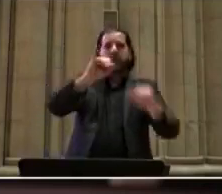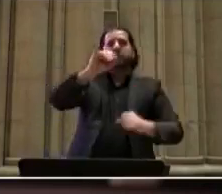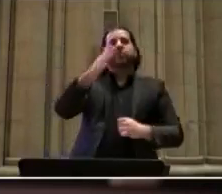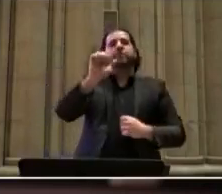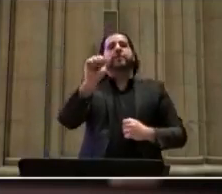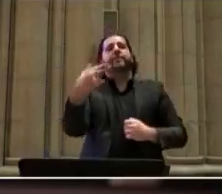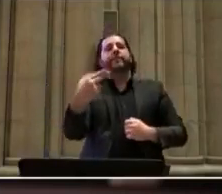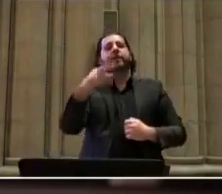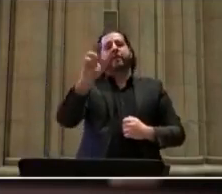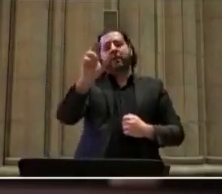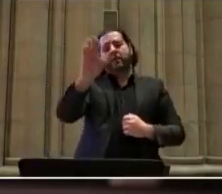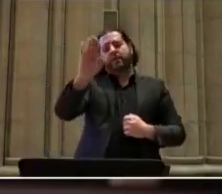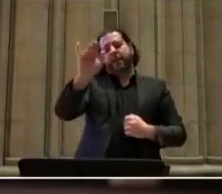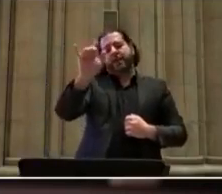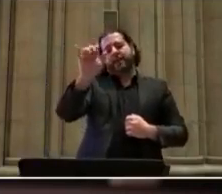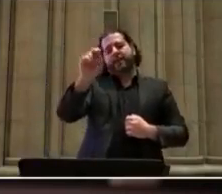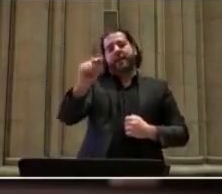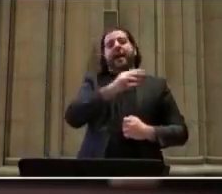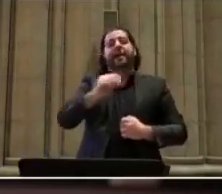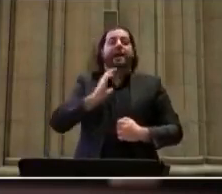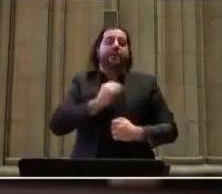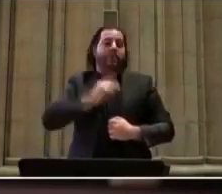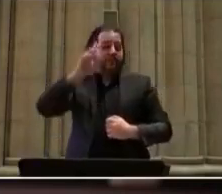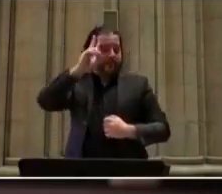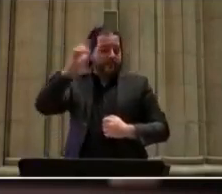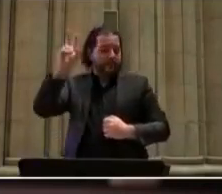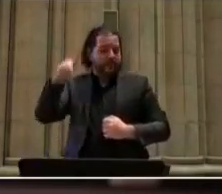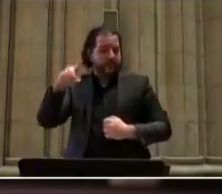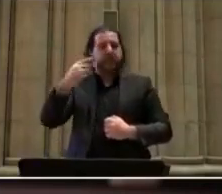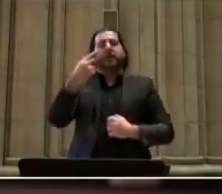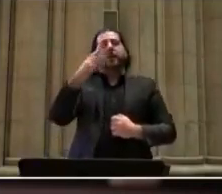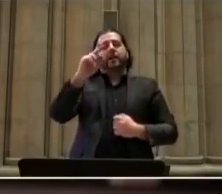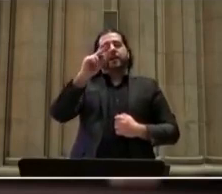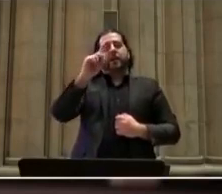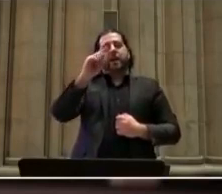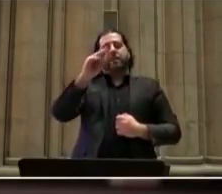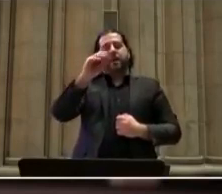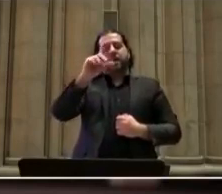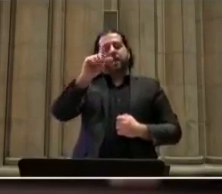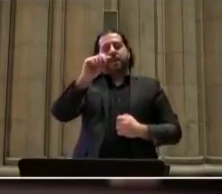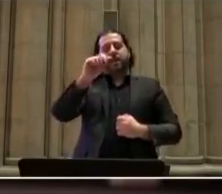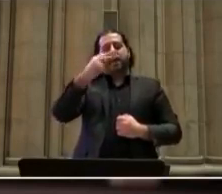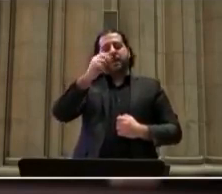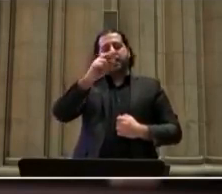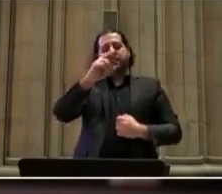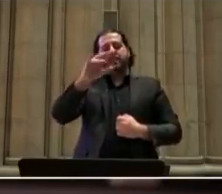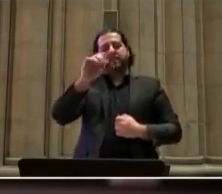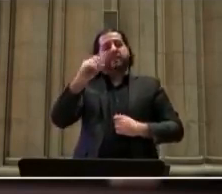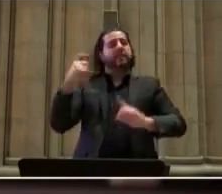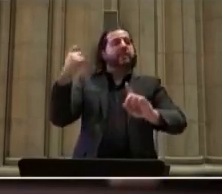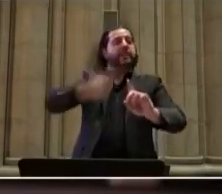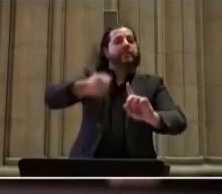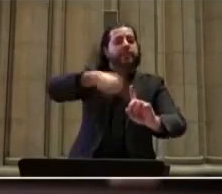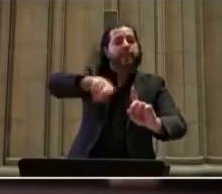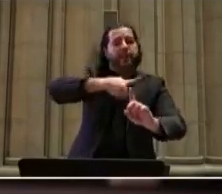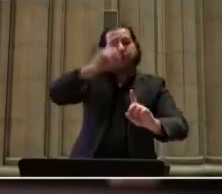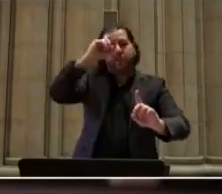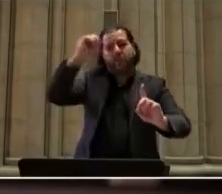and our Vice President, Kamala Harris. grant unto them